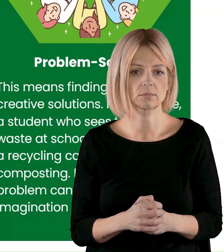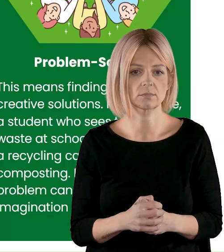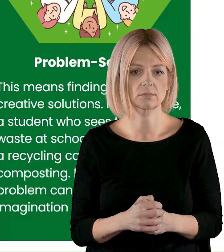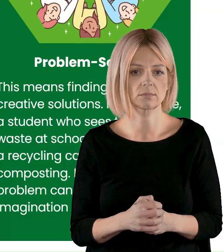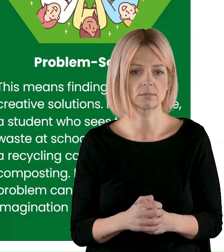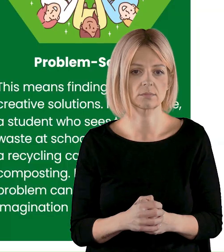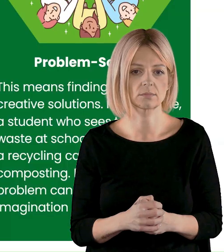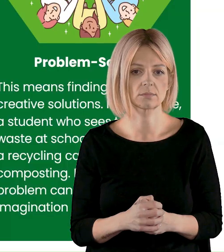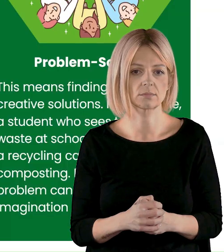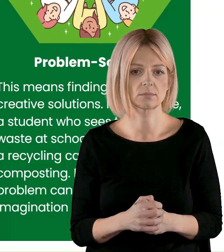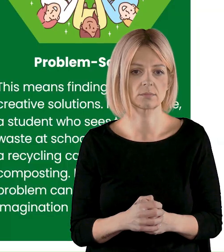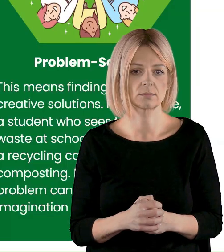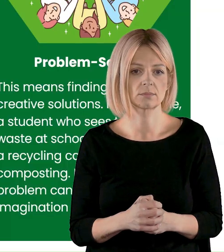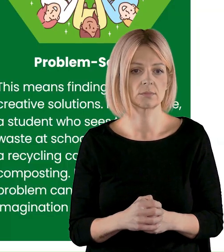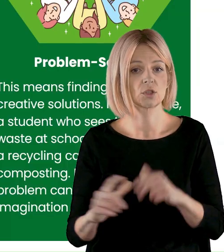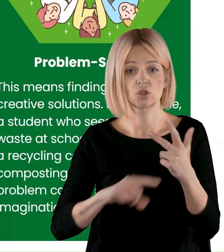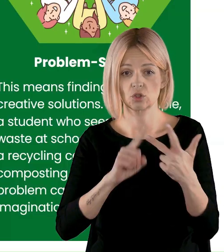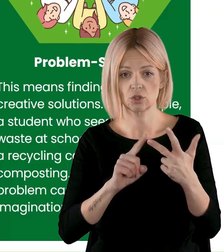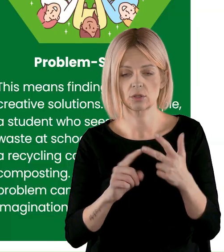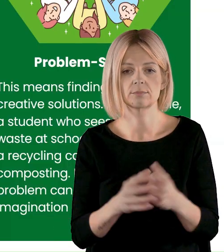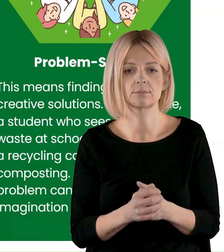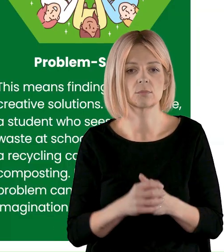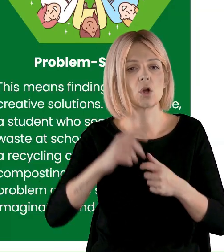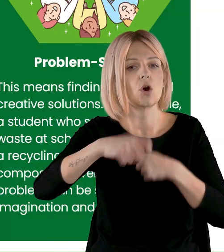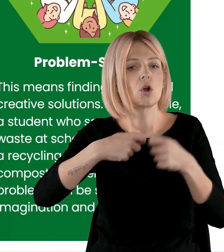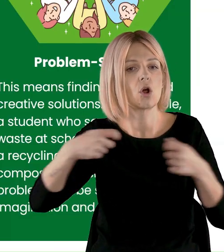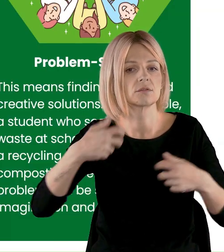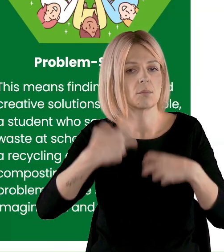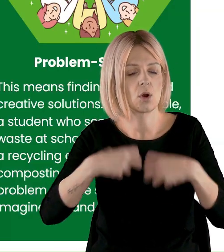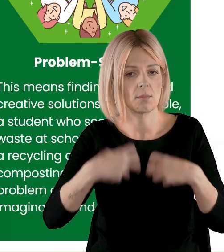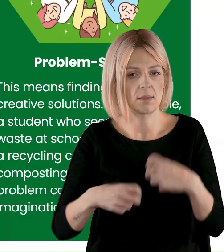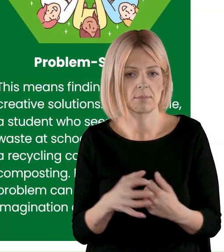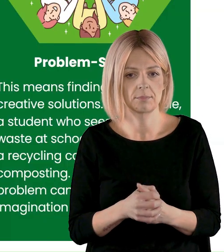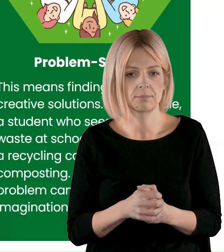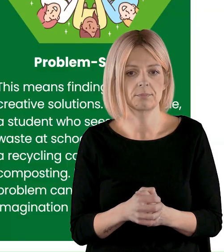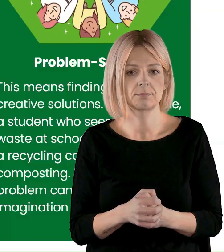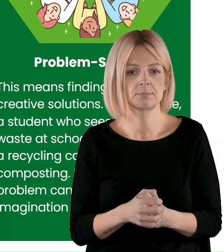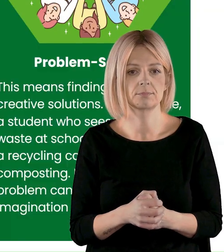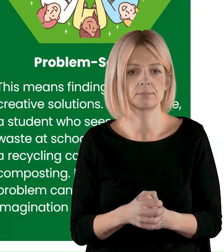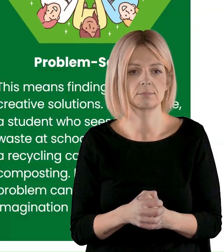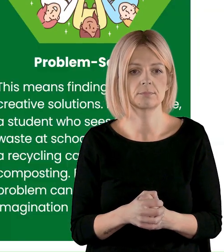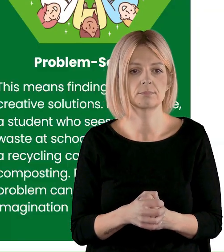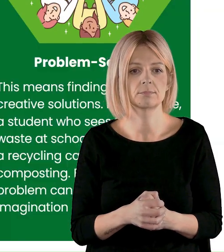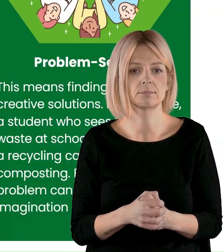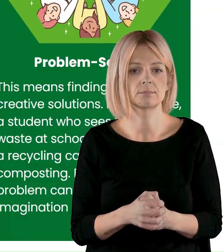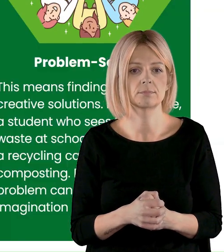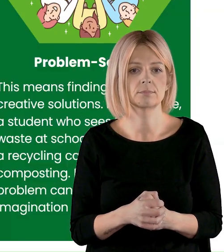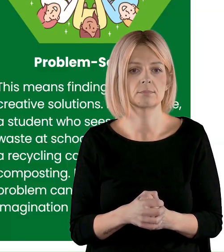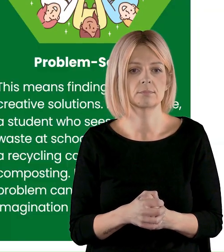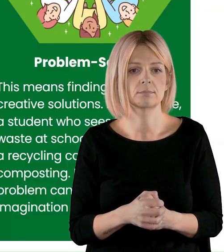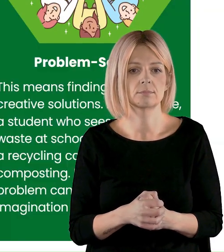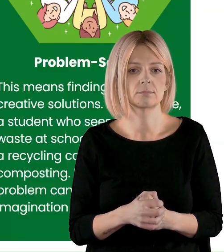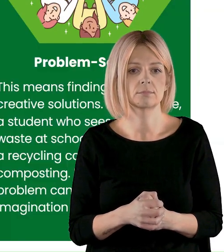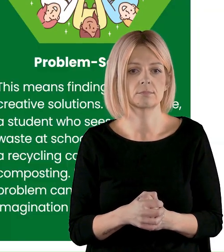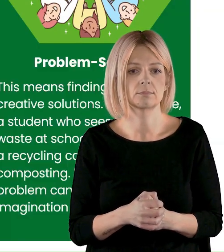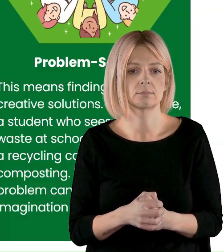some furniture, by this we're affecting 3 things: the society, environment, and the